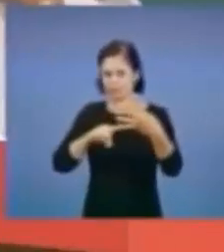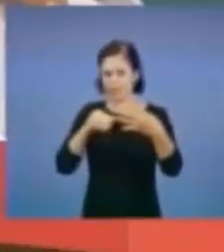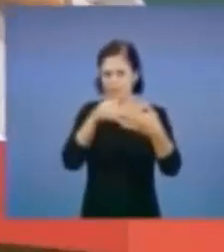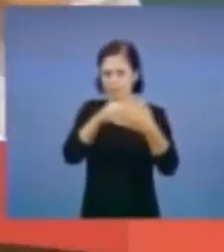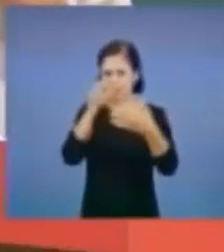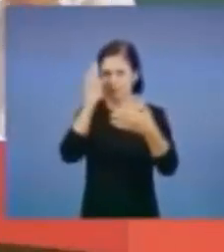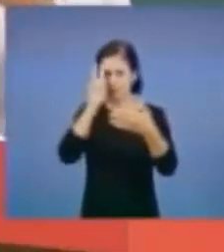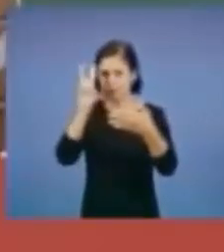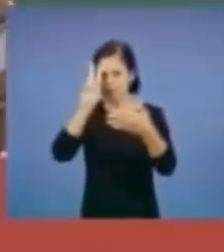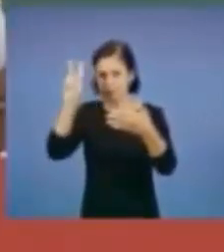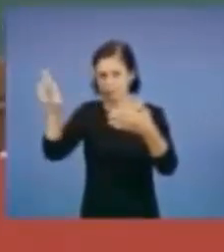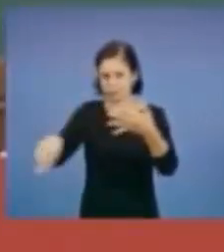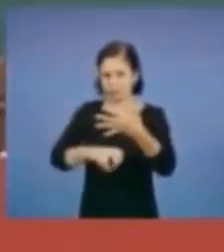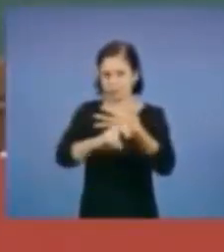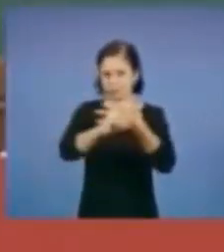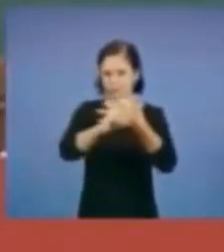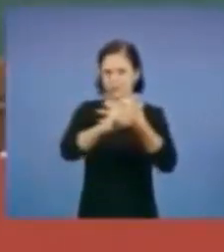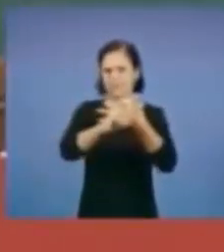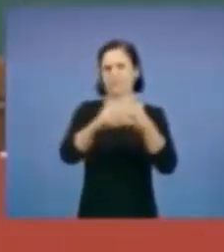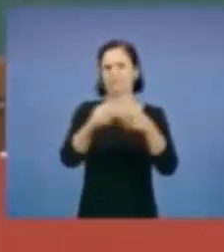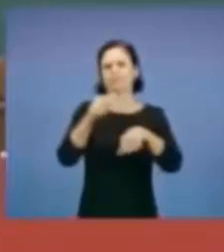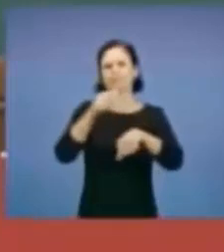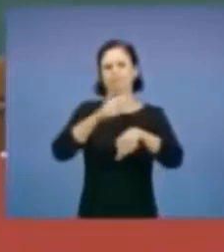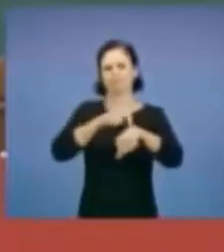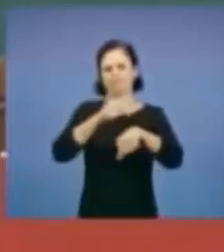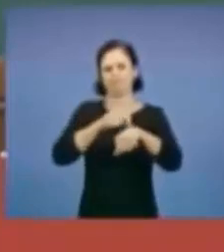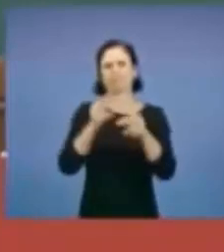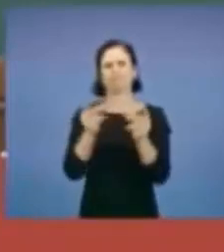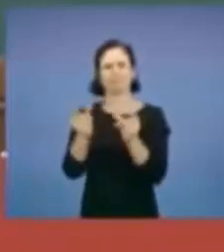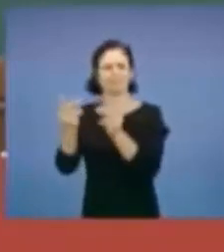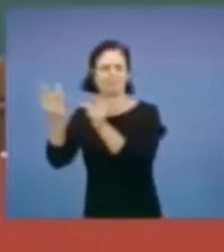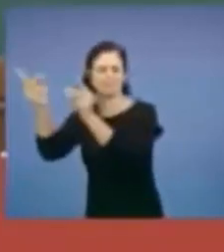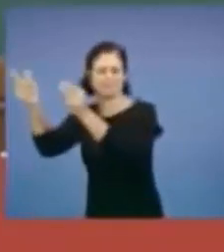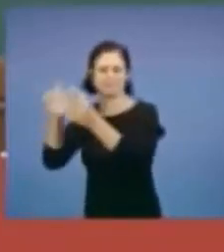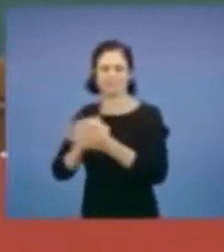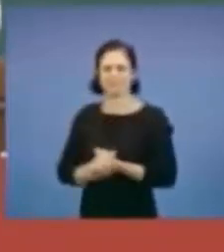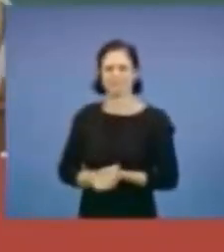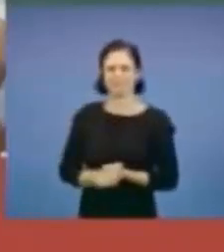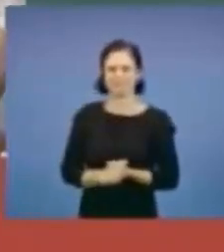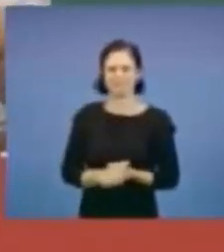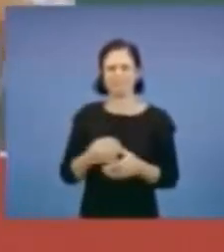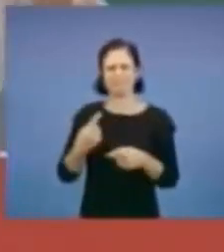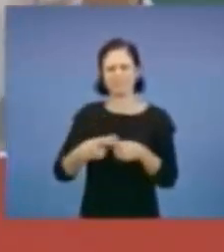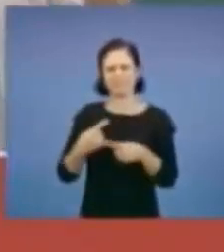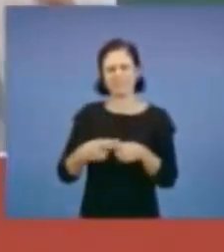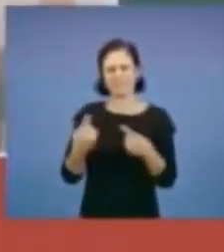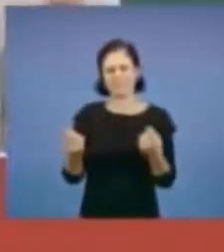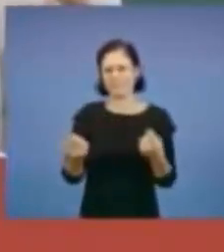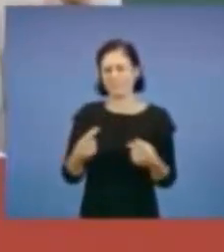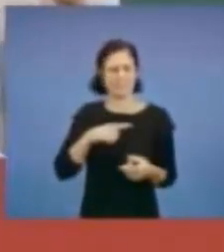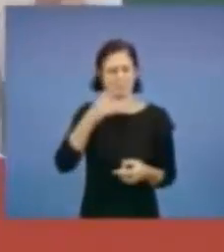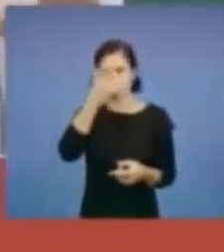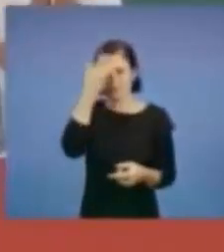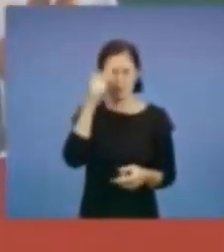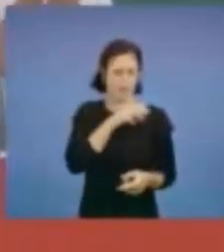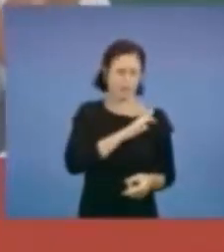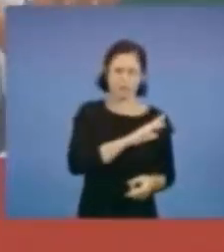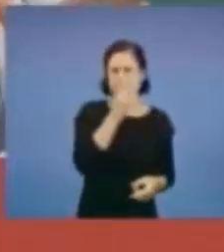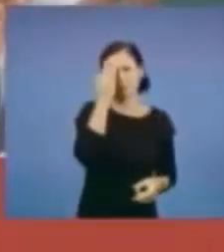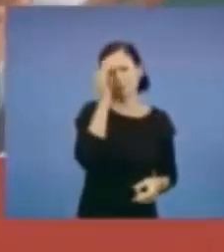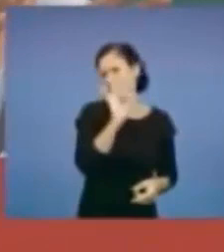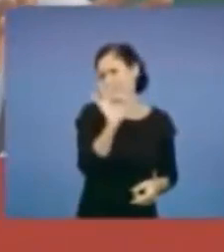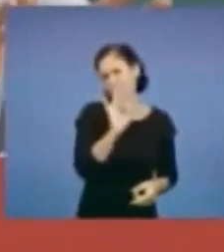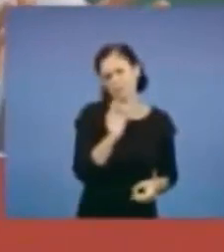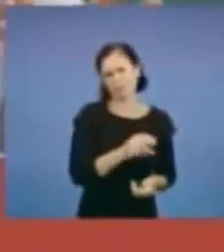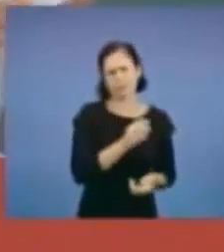He lived the historical limit and enters into the prophetical. Death and resurrection is this. He leaves, and this